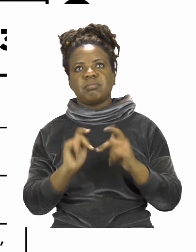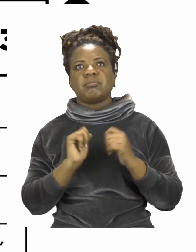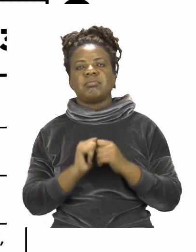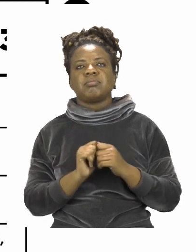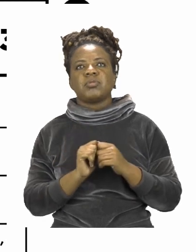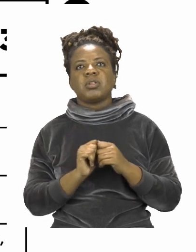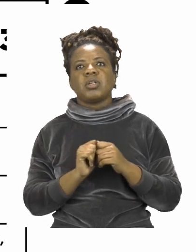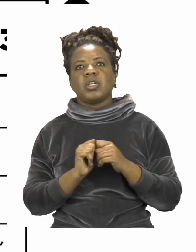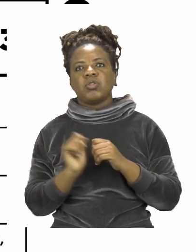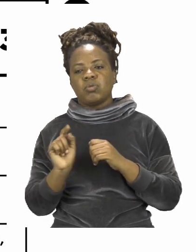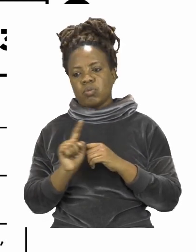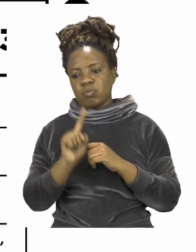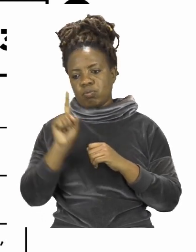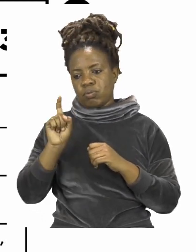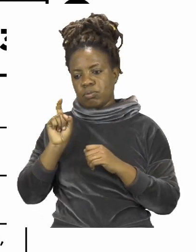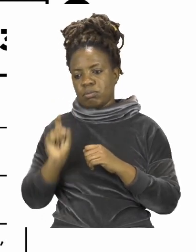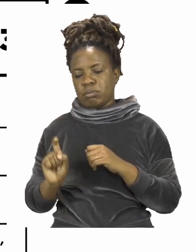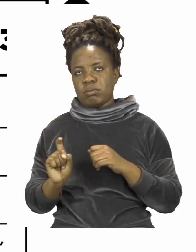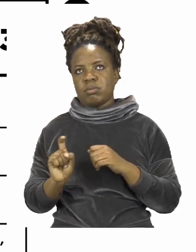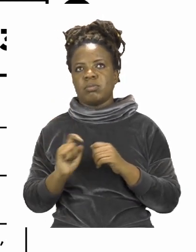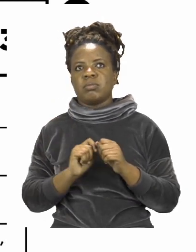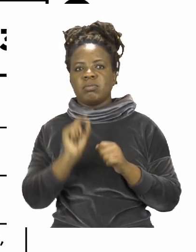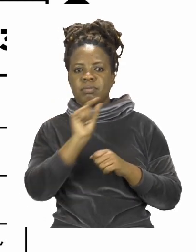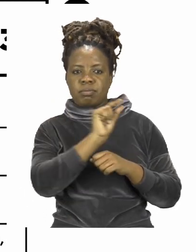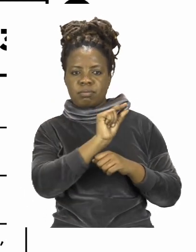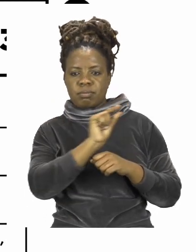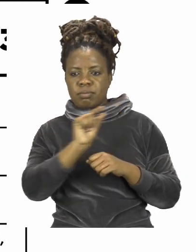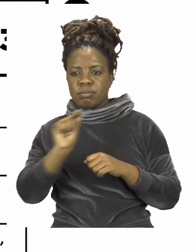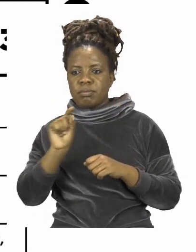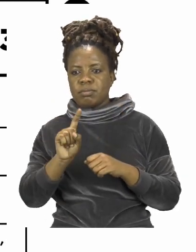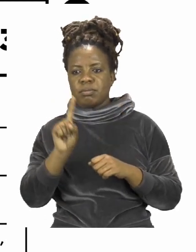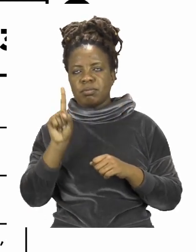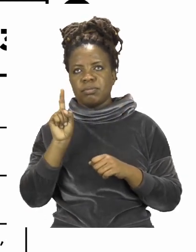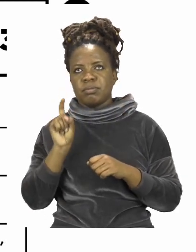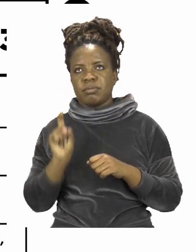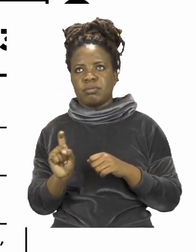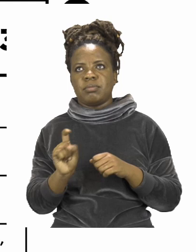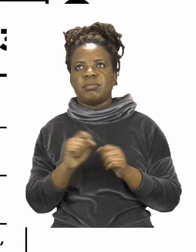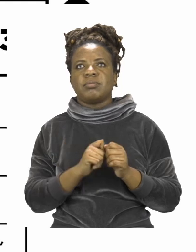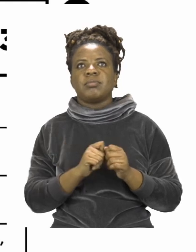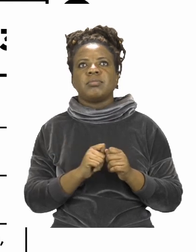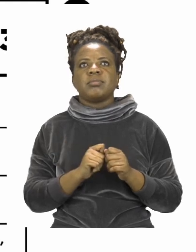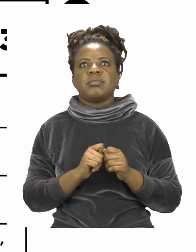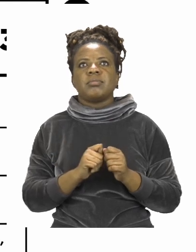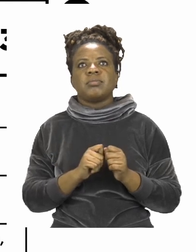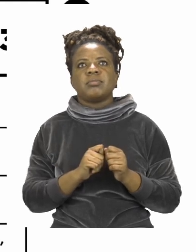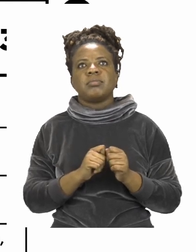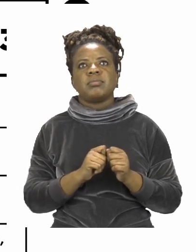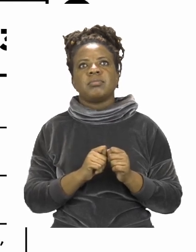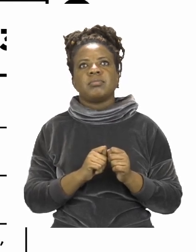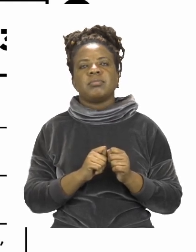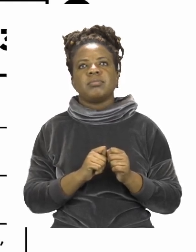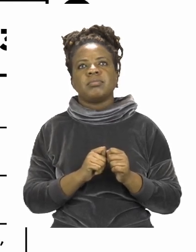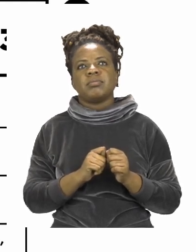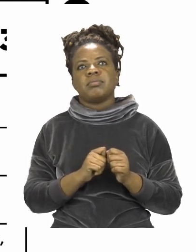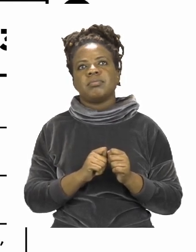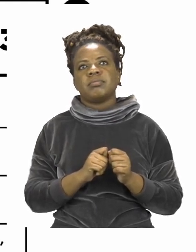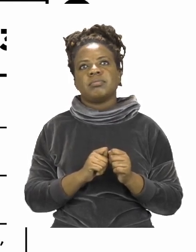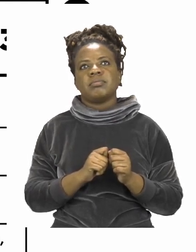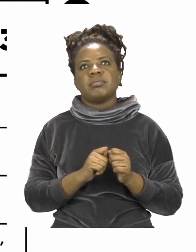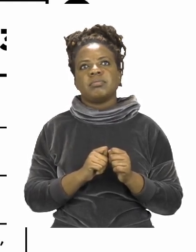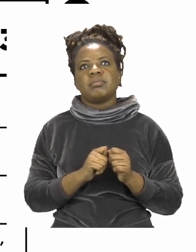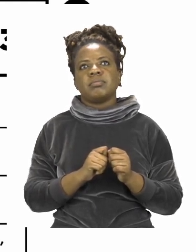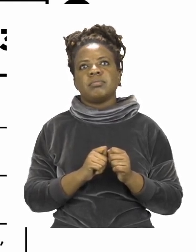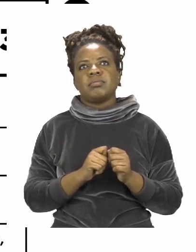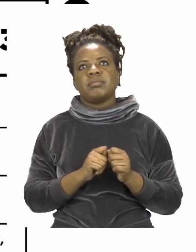mark. If it's not permission, then it is telling us that we are not allowed to do something.